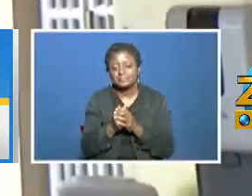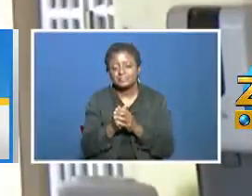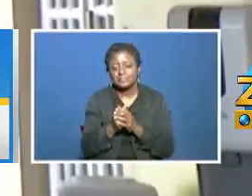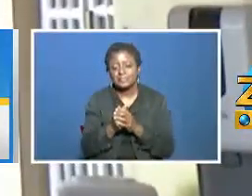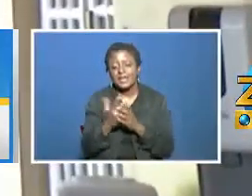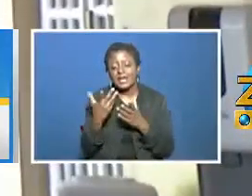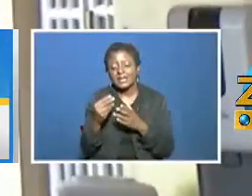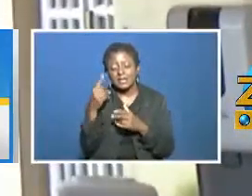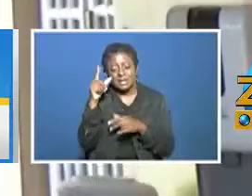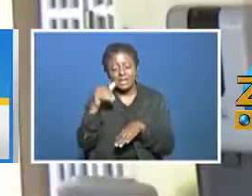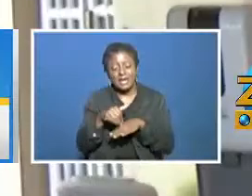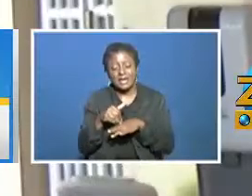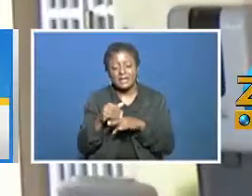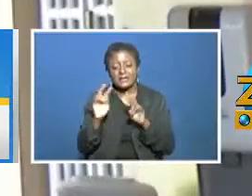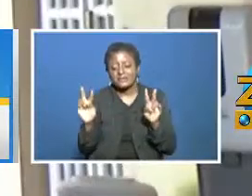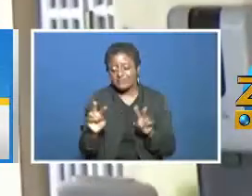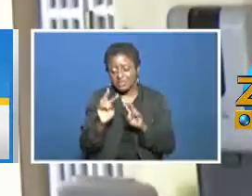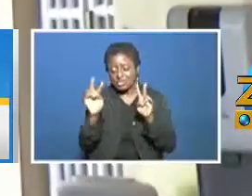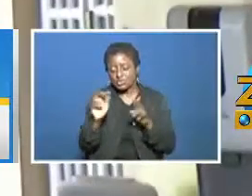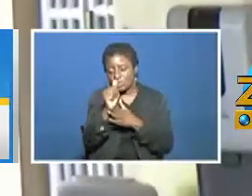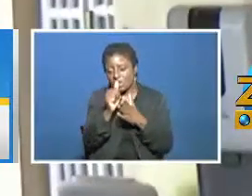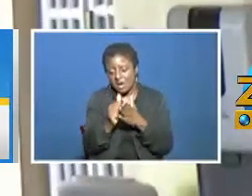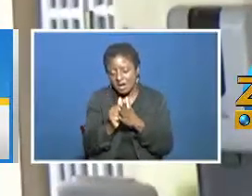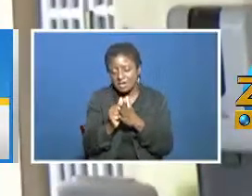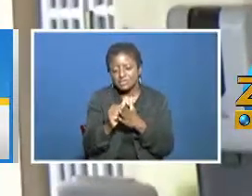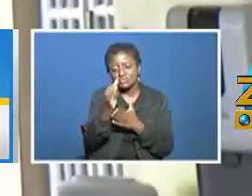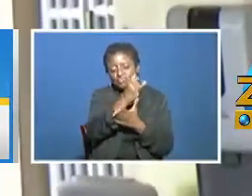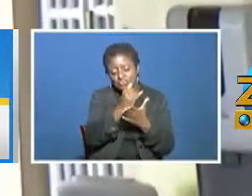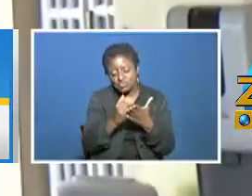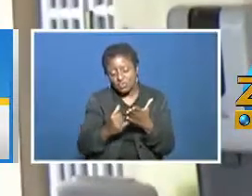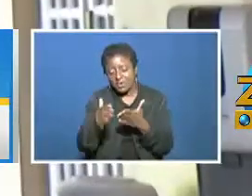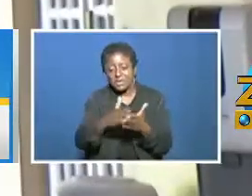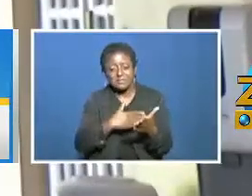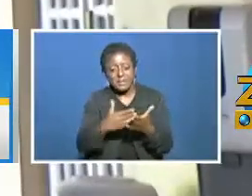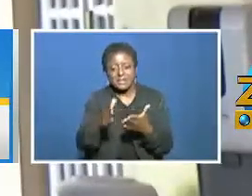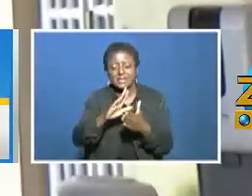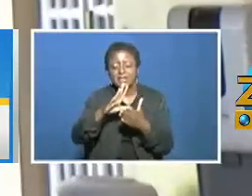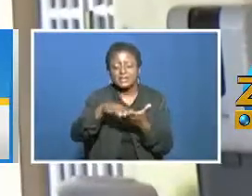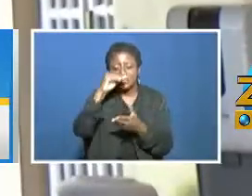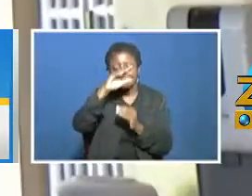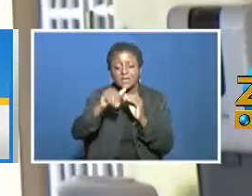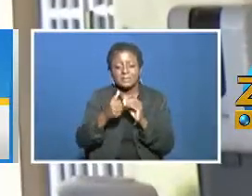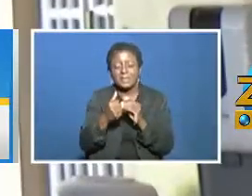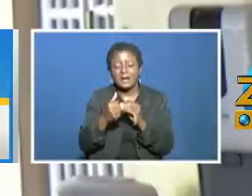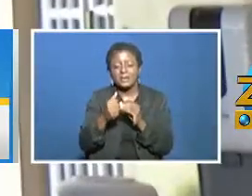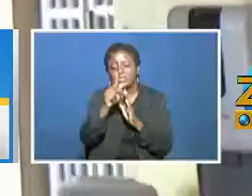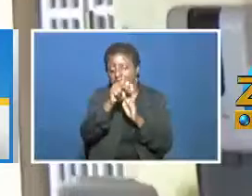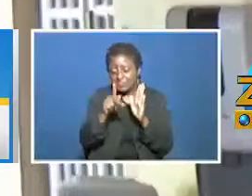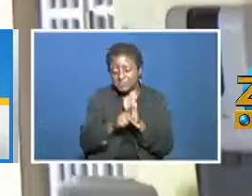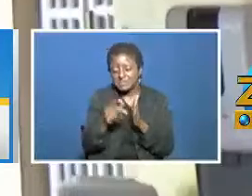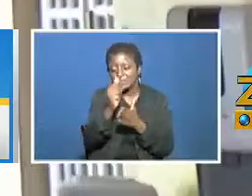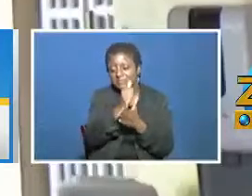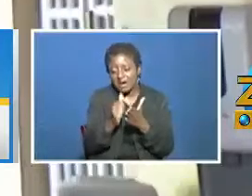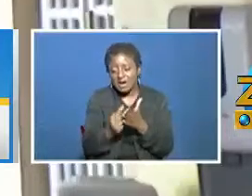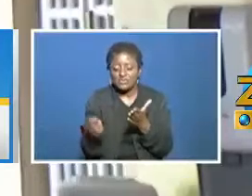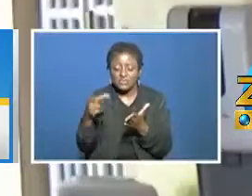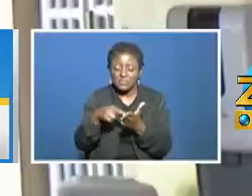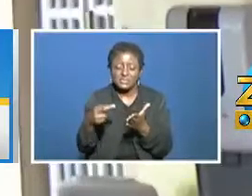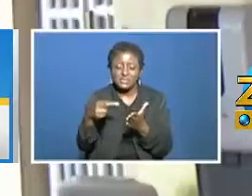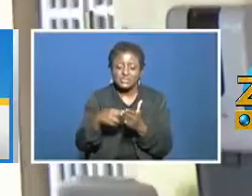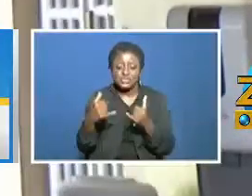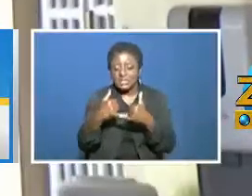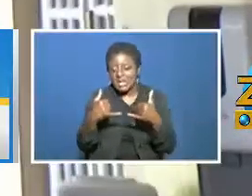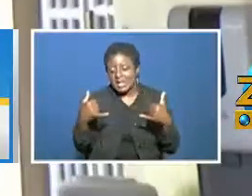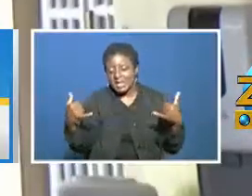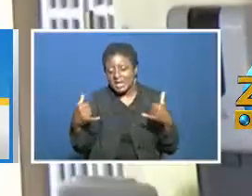visual arts techniques, of course, drawing, painting, learning about the elements and principles of art, repetition, line, shape,